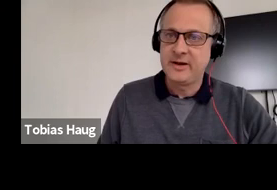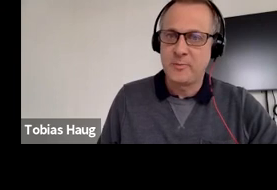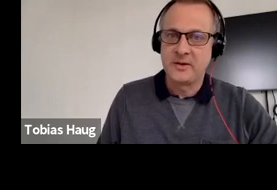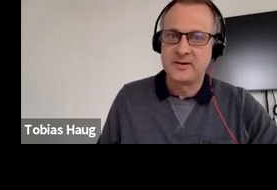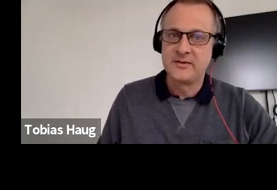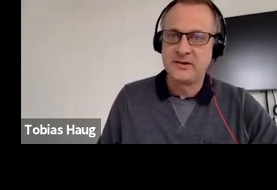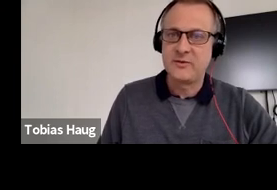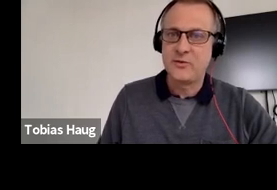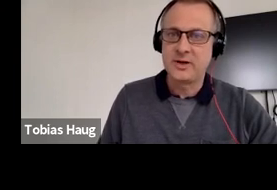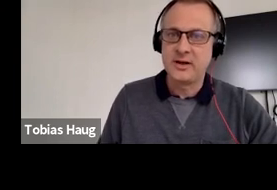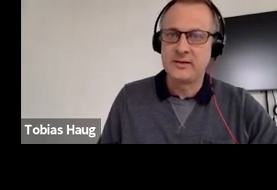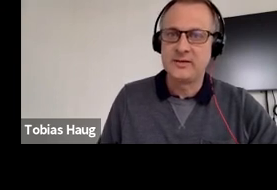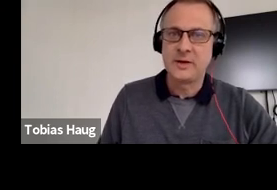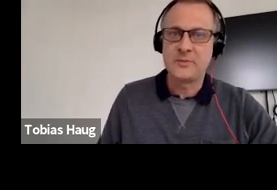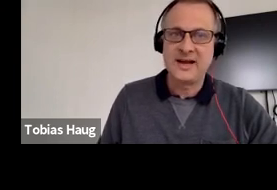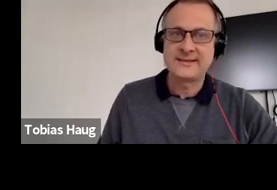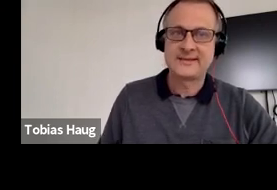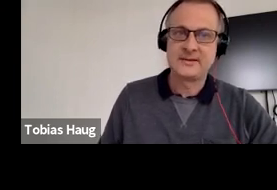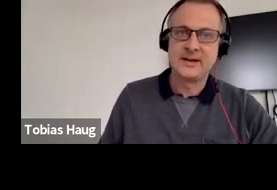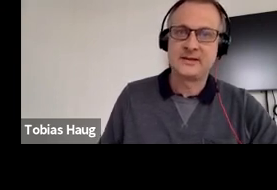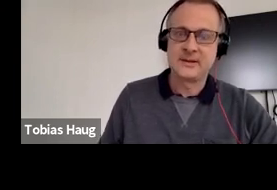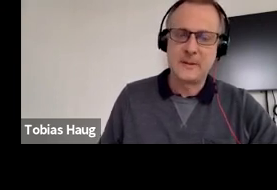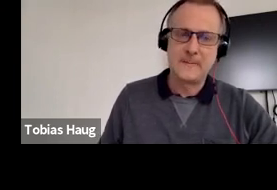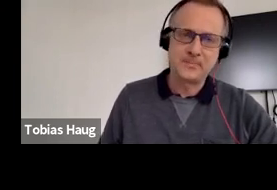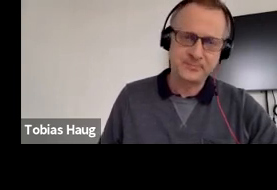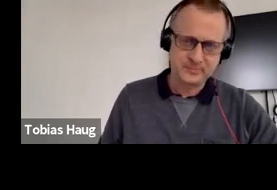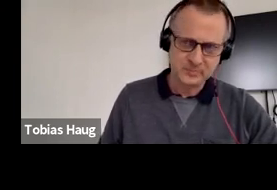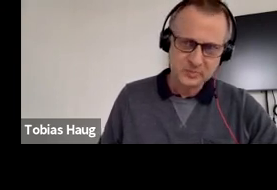test development. If you want to develop tests that